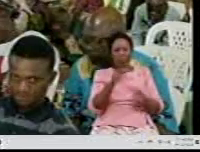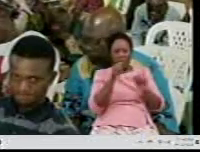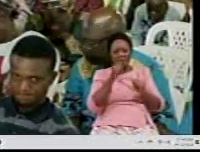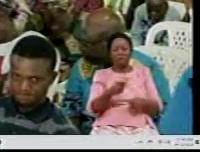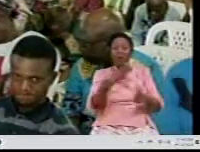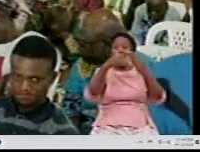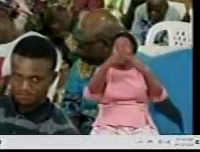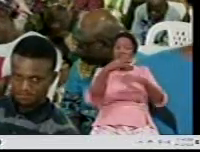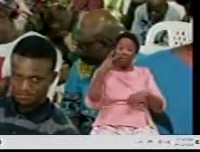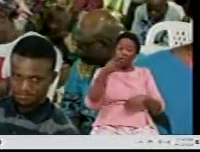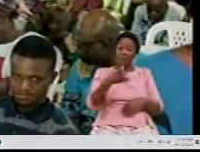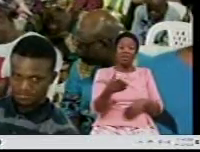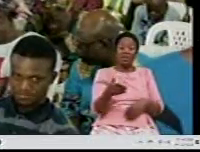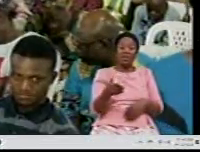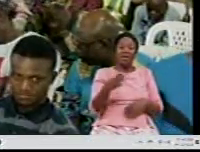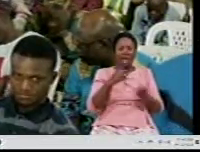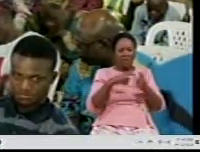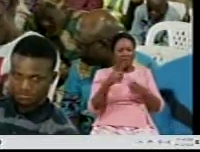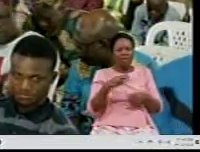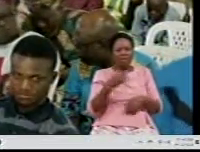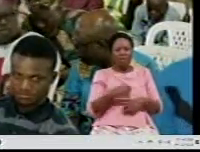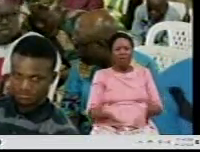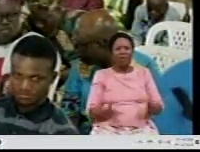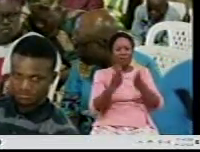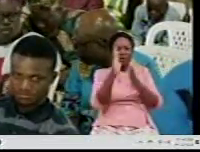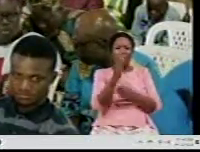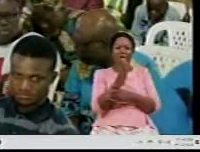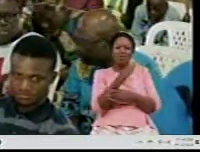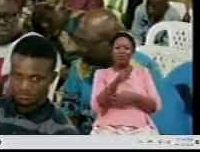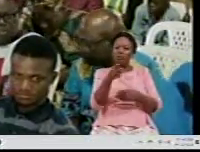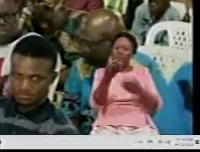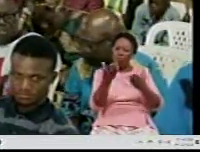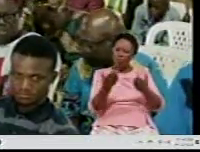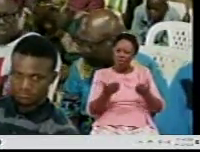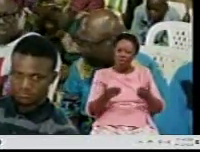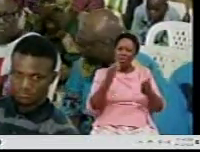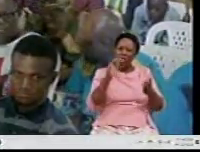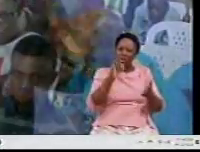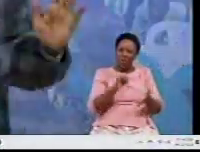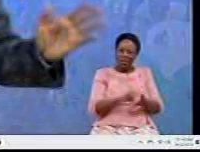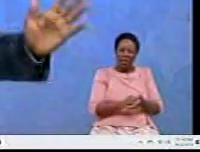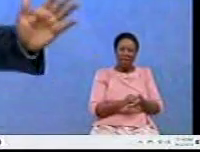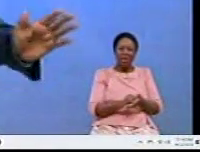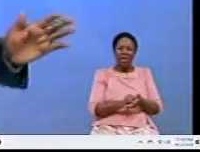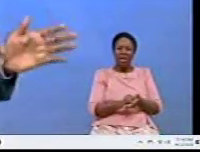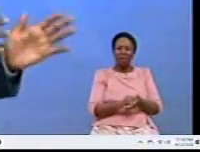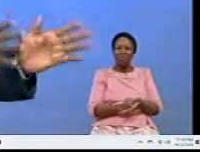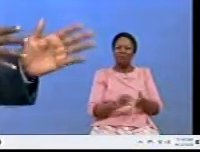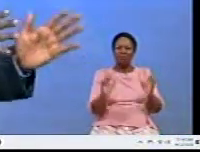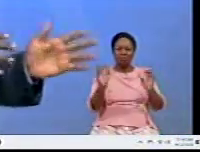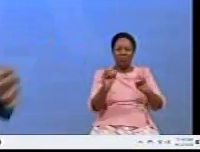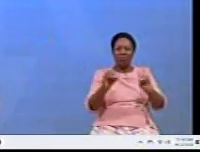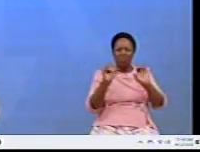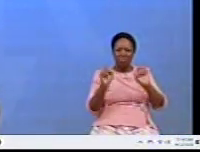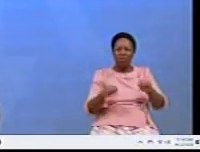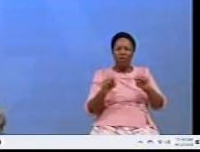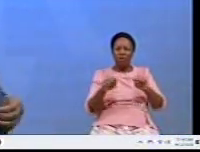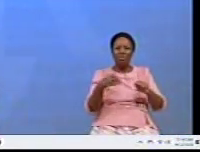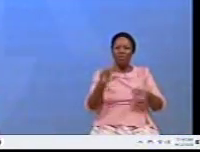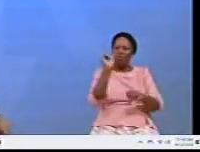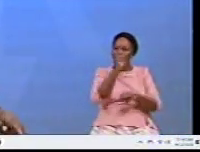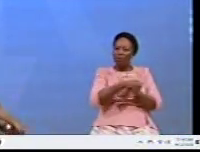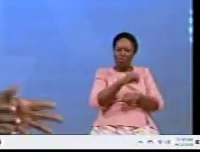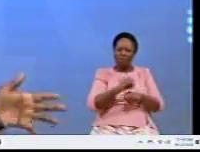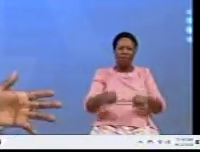you there. You are raising up your hand. You want that impossibility of conquering